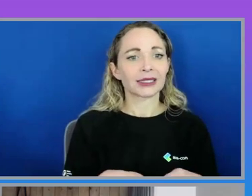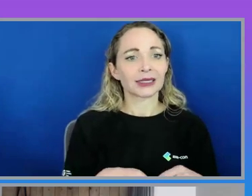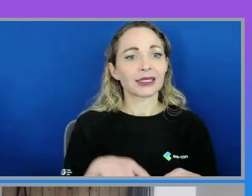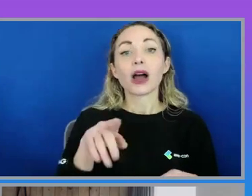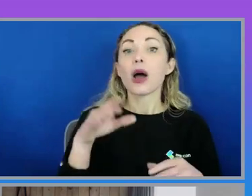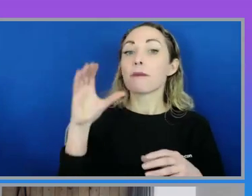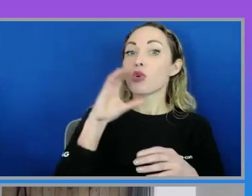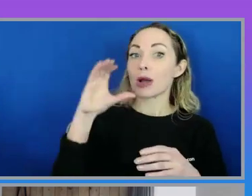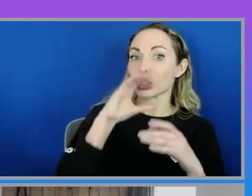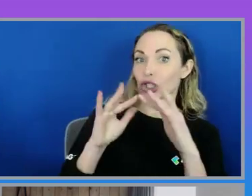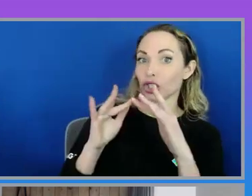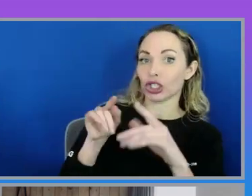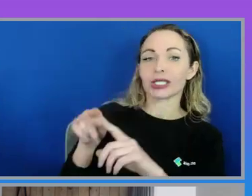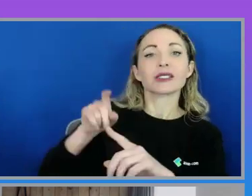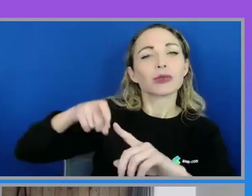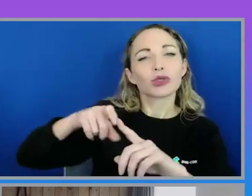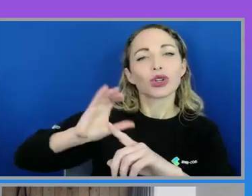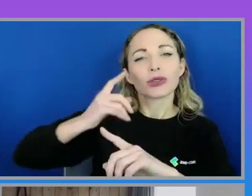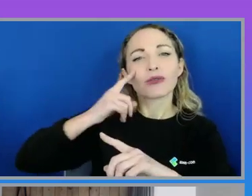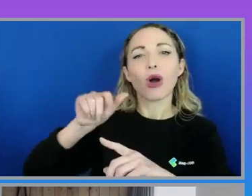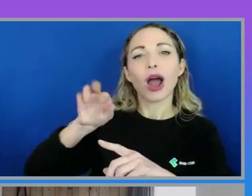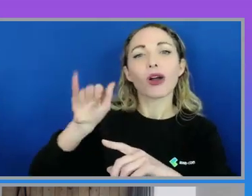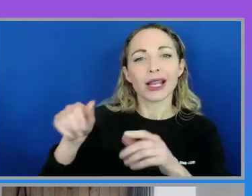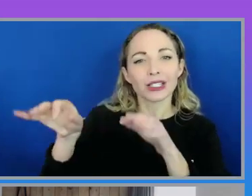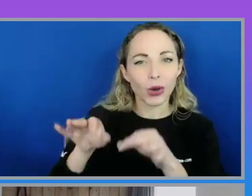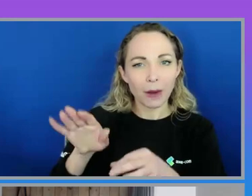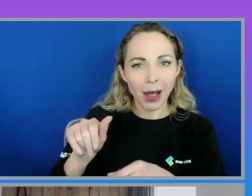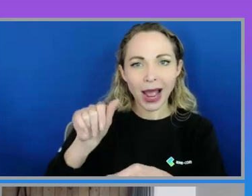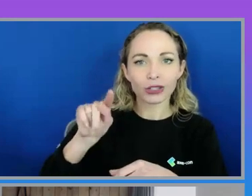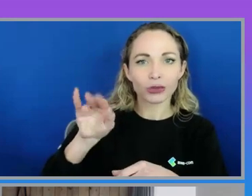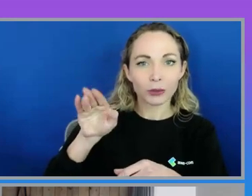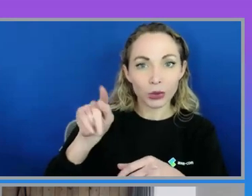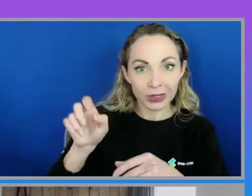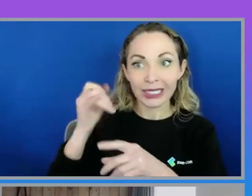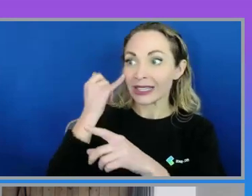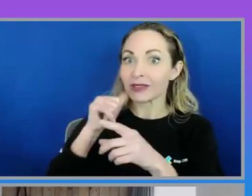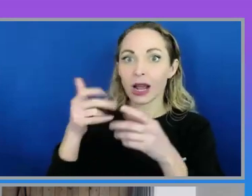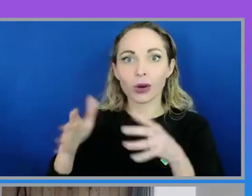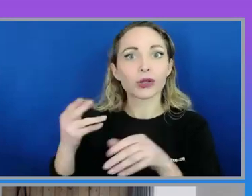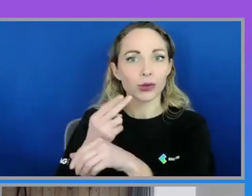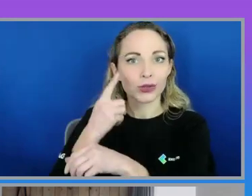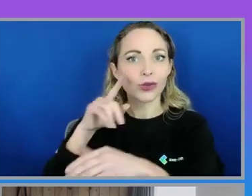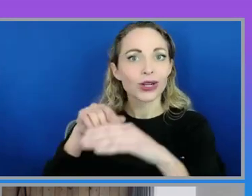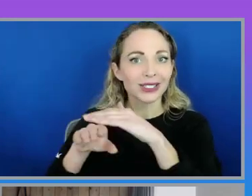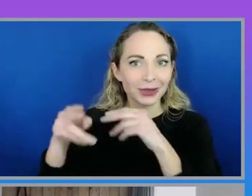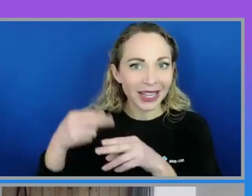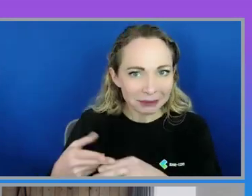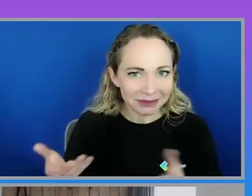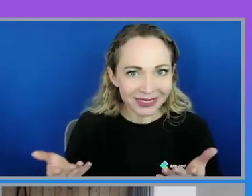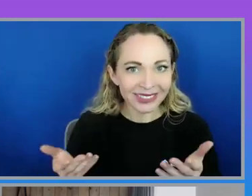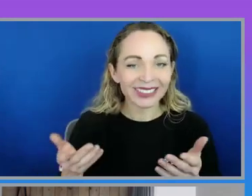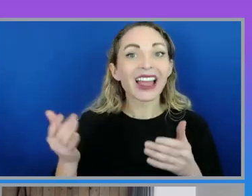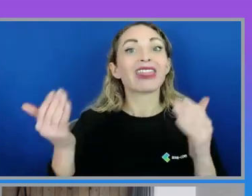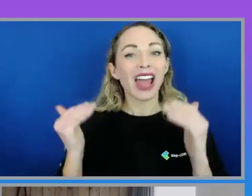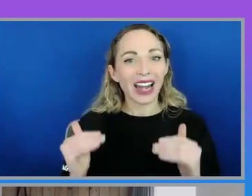The browser is supposed to look for an ARIA described by attribute if not already used for an accessible name.